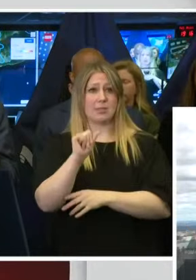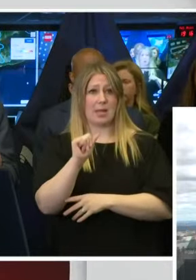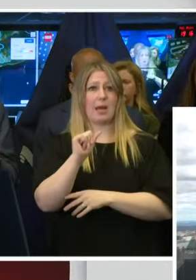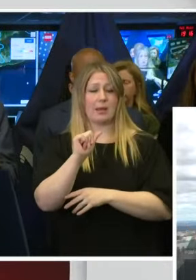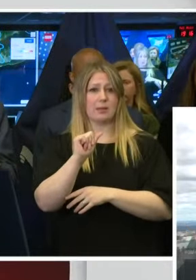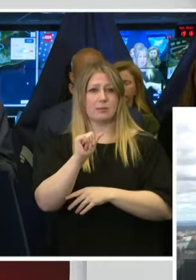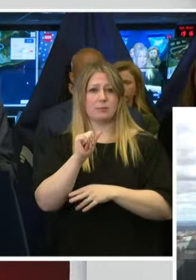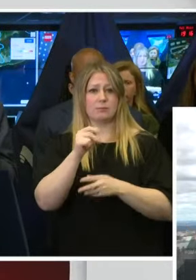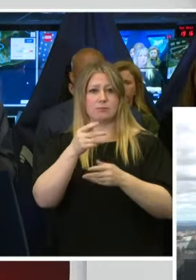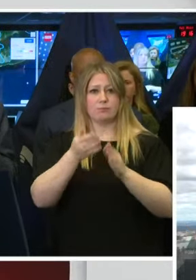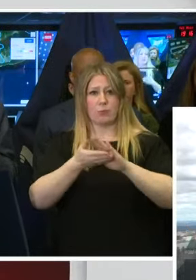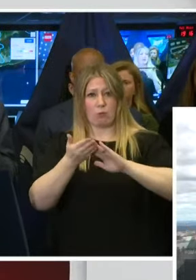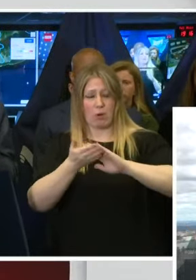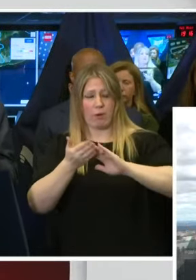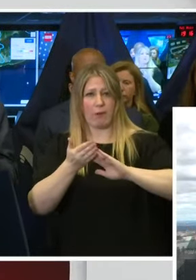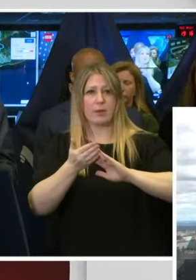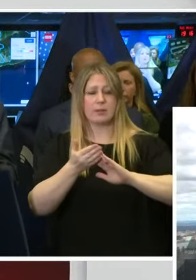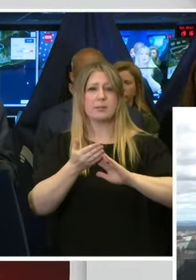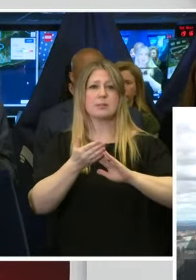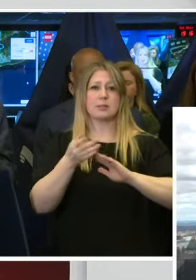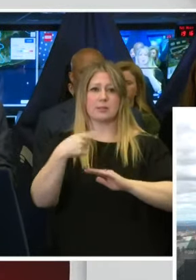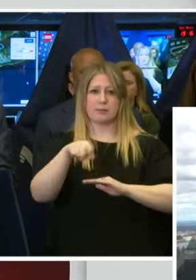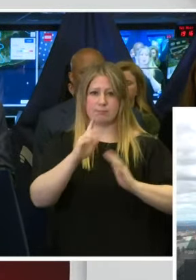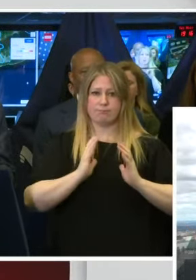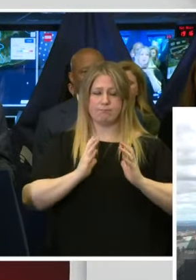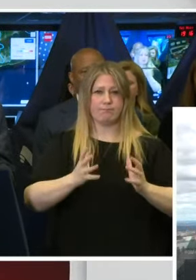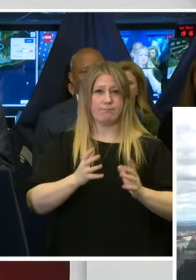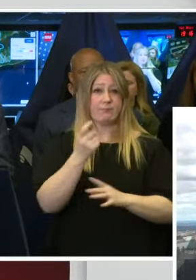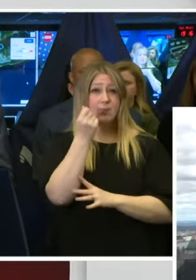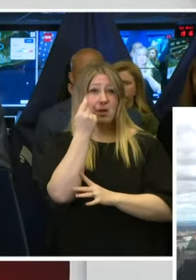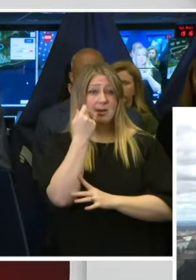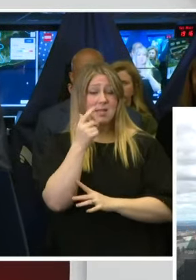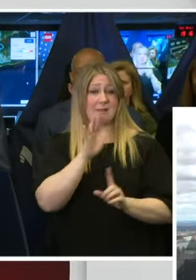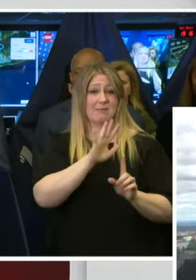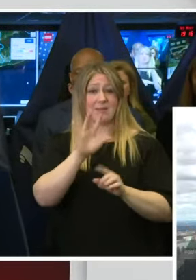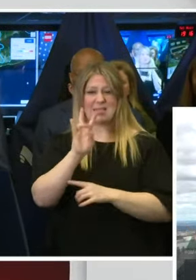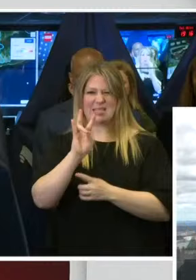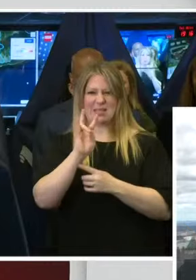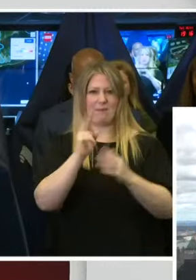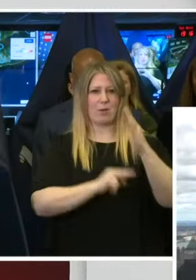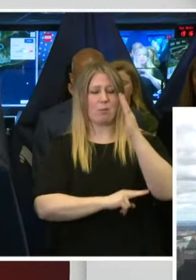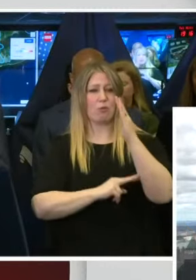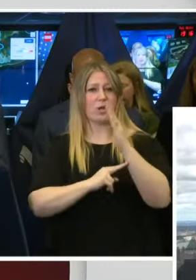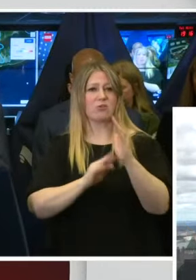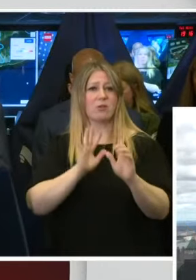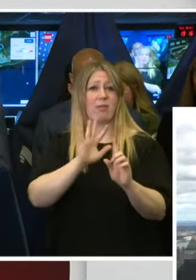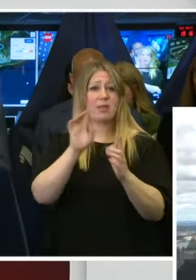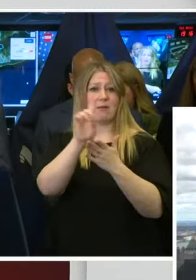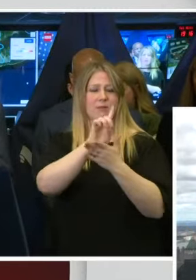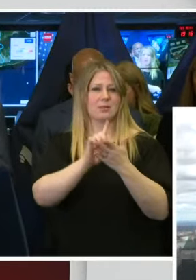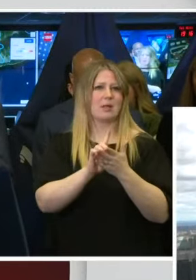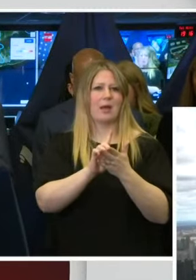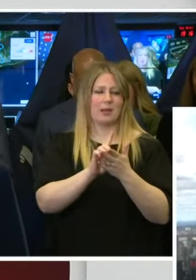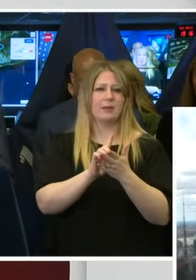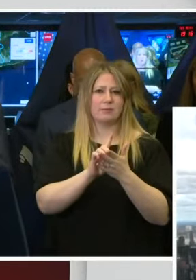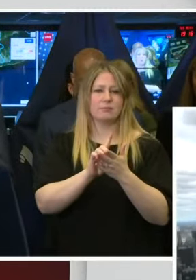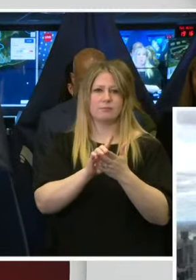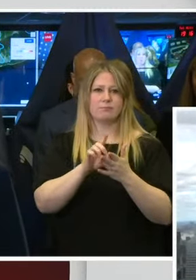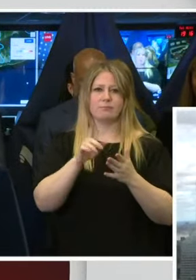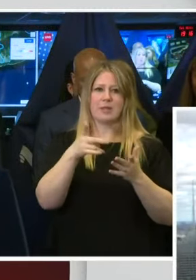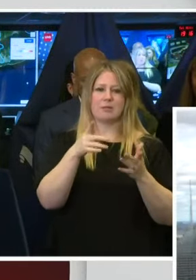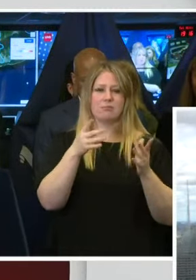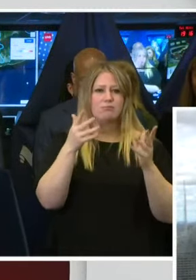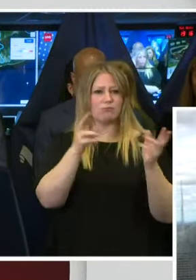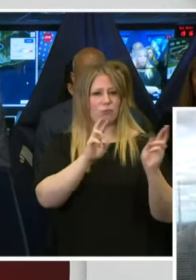want to emphasize those were designed to withstand much stronger seismic impacts than we